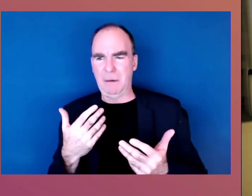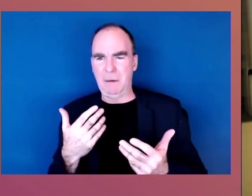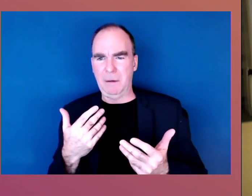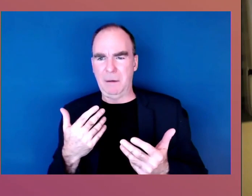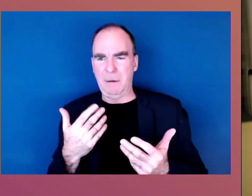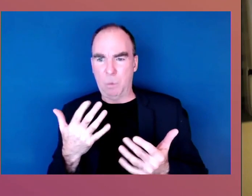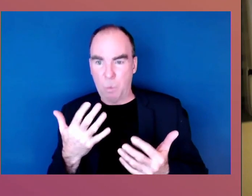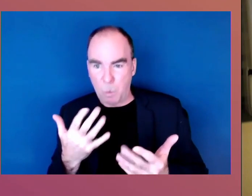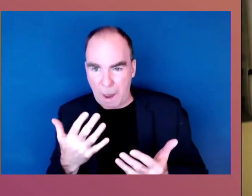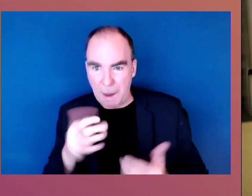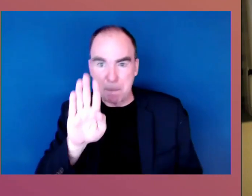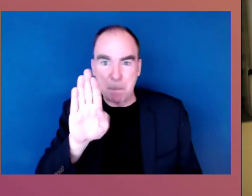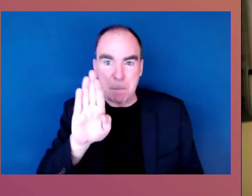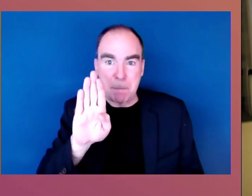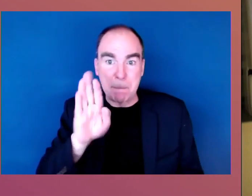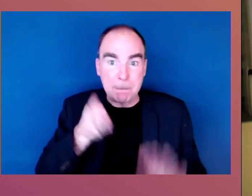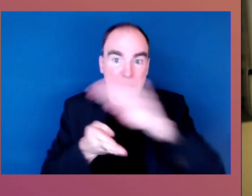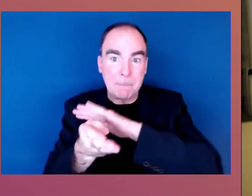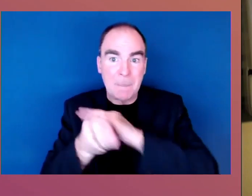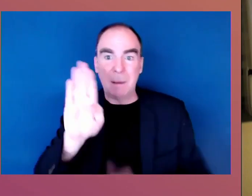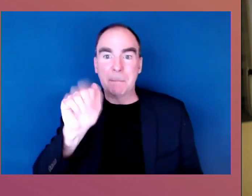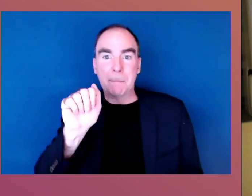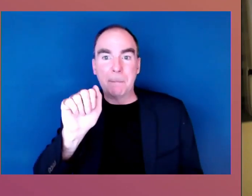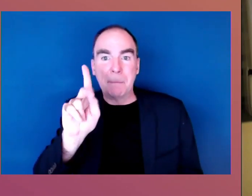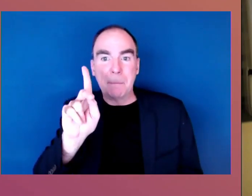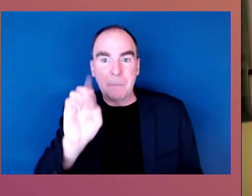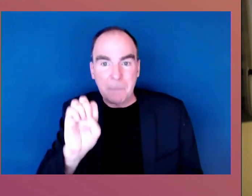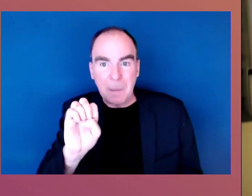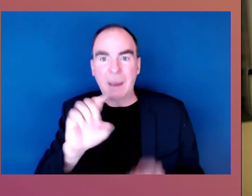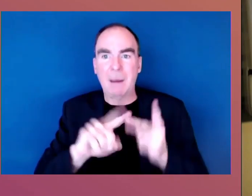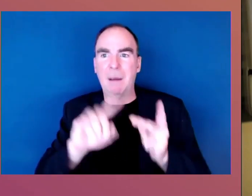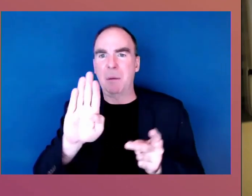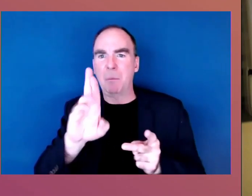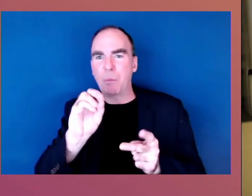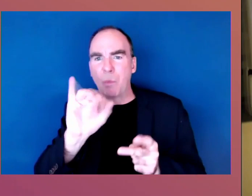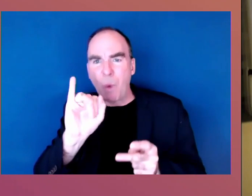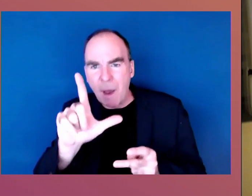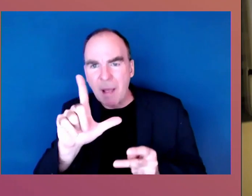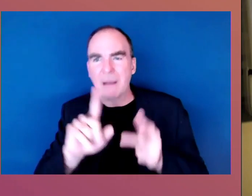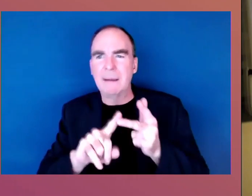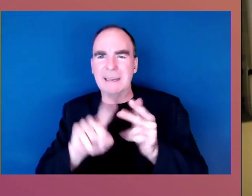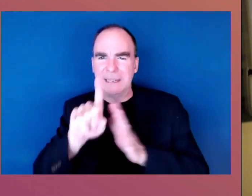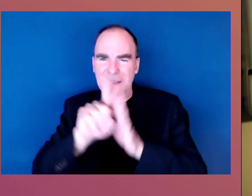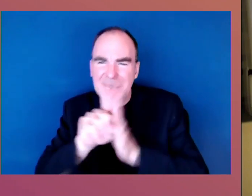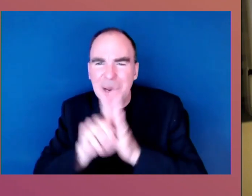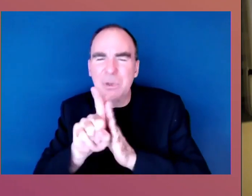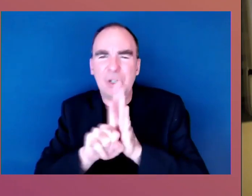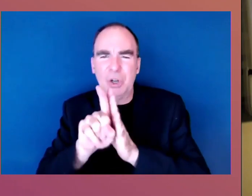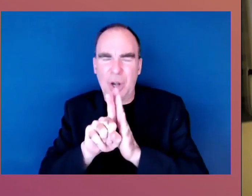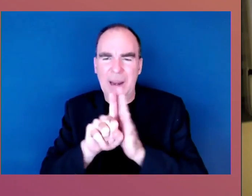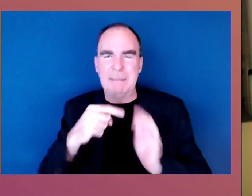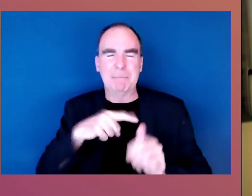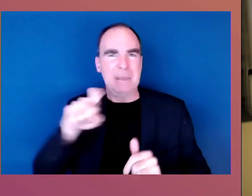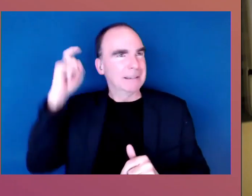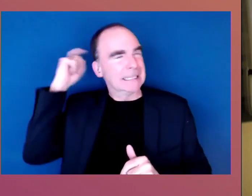or down the temperature, start or stop, and so on. I have to remember, for example, the bake